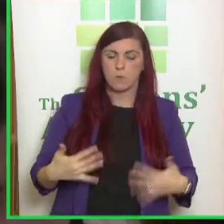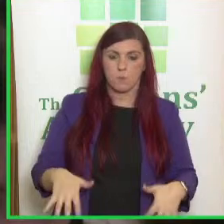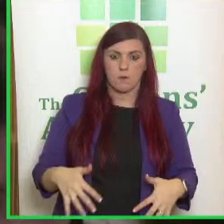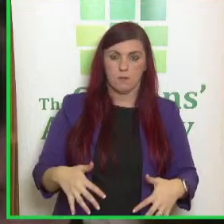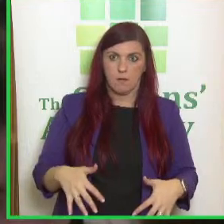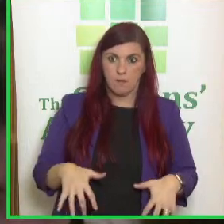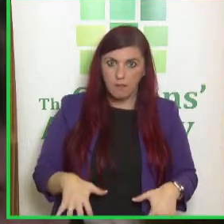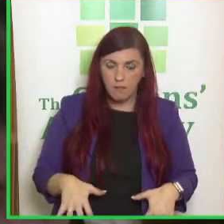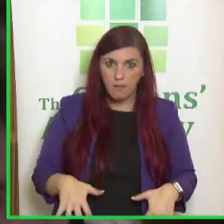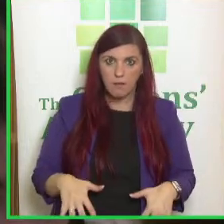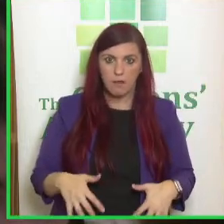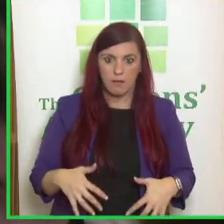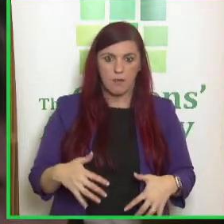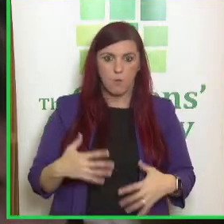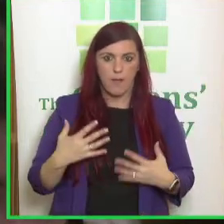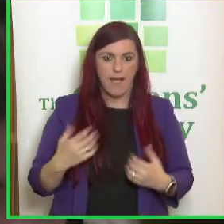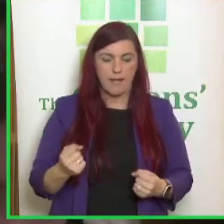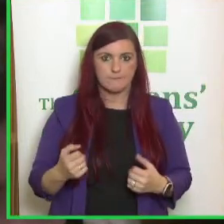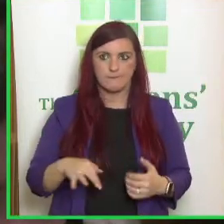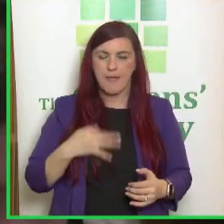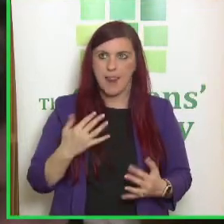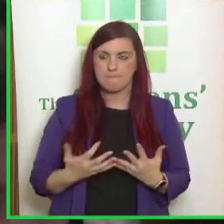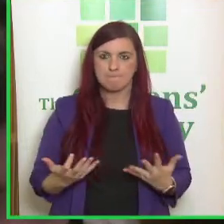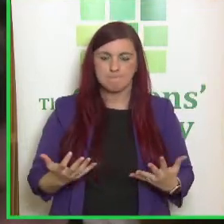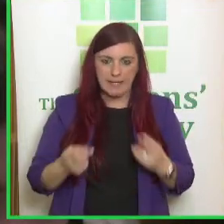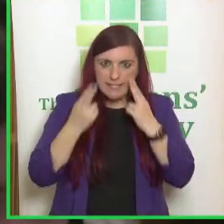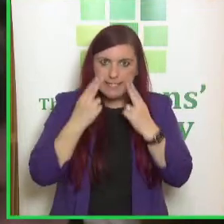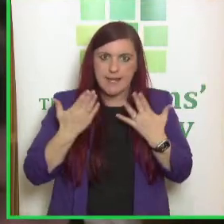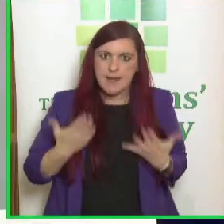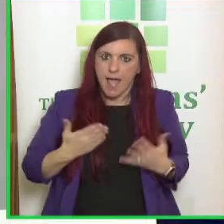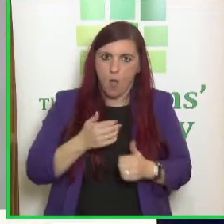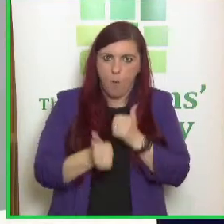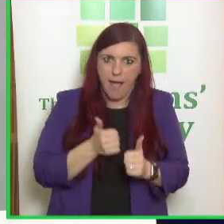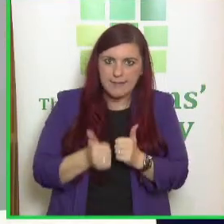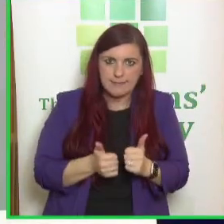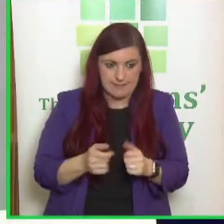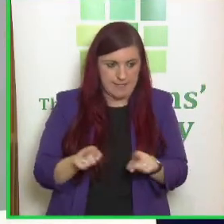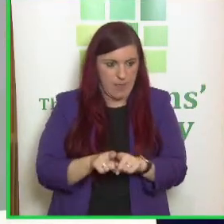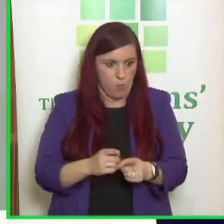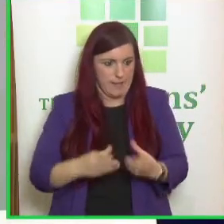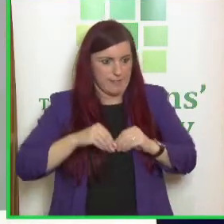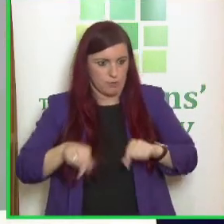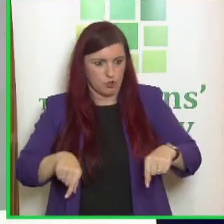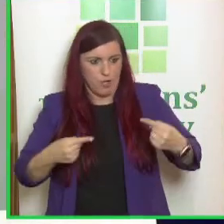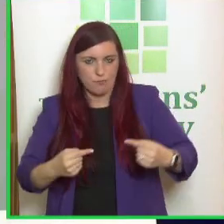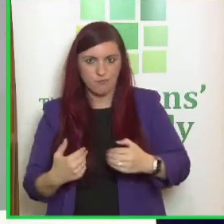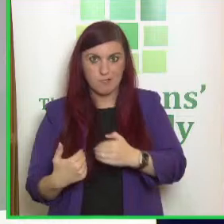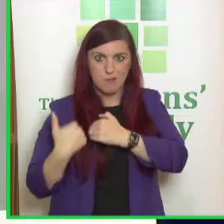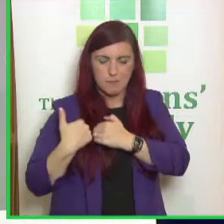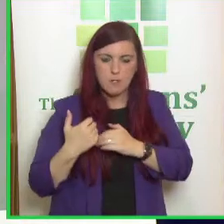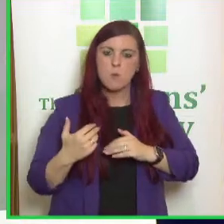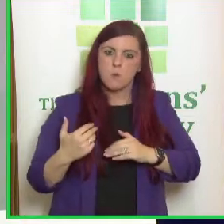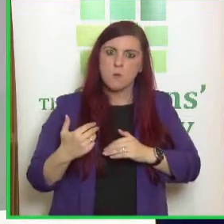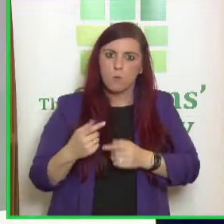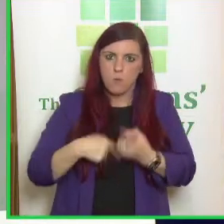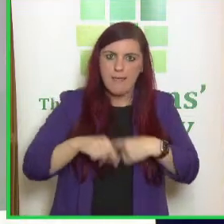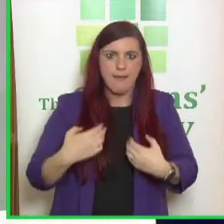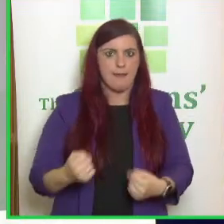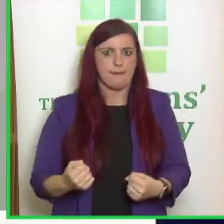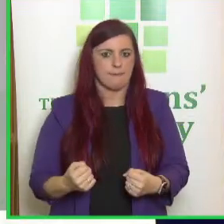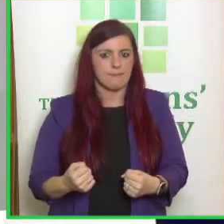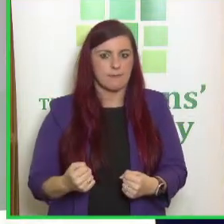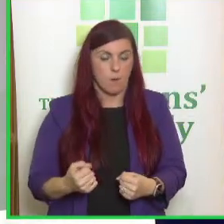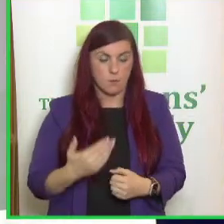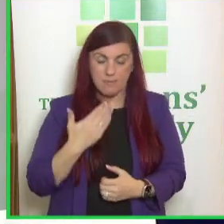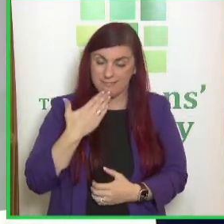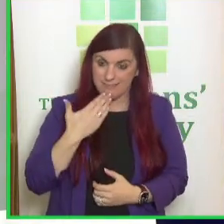us. We got a sense of urgency and the challenge and responsibility that we had as members of the Assembly to address it. So I really want to